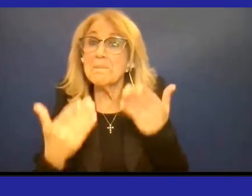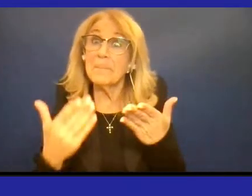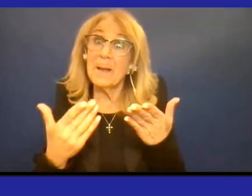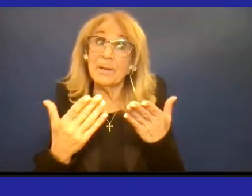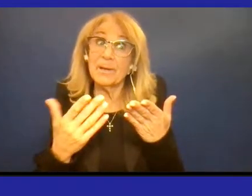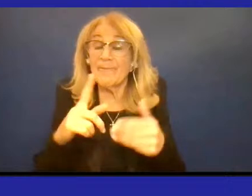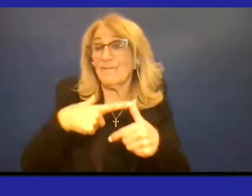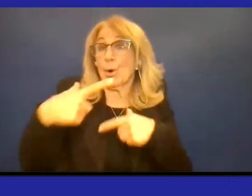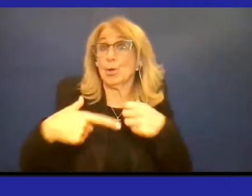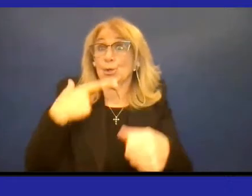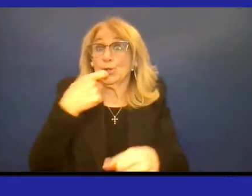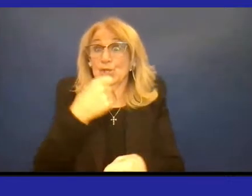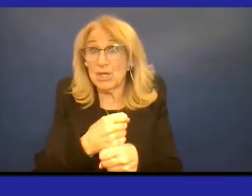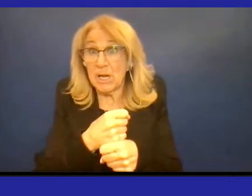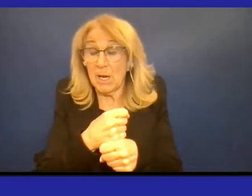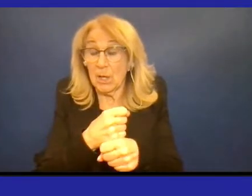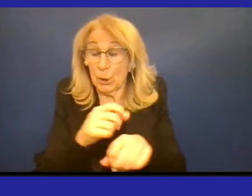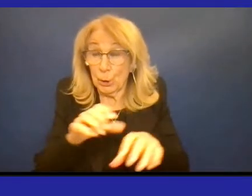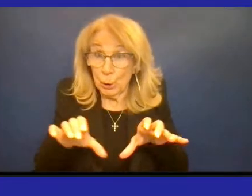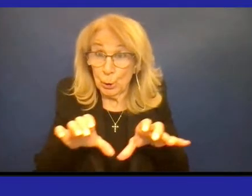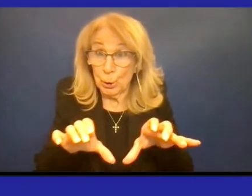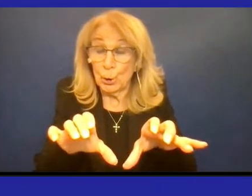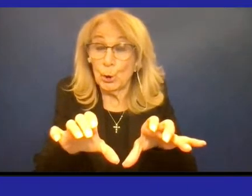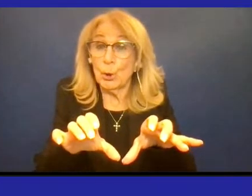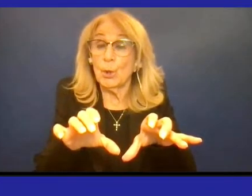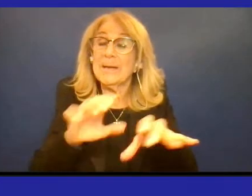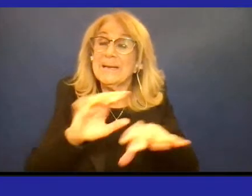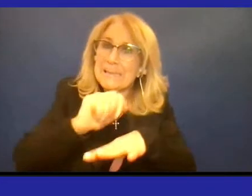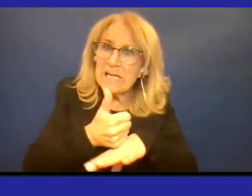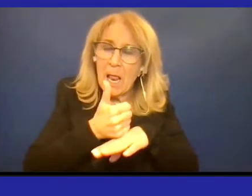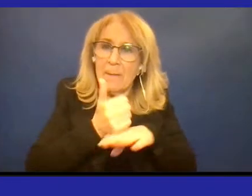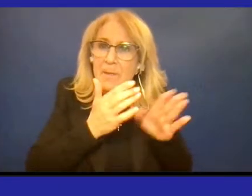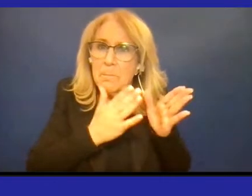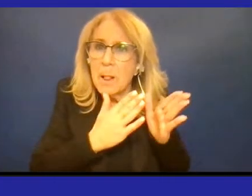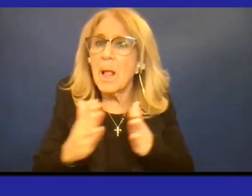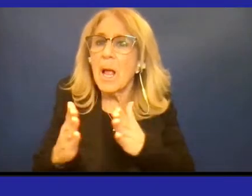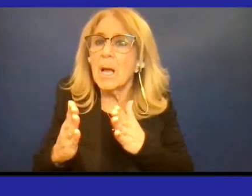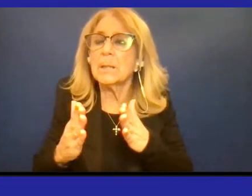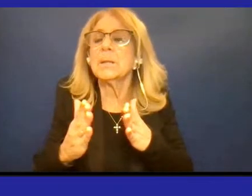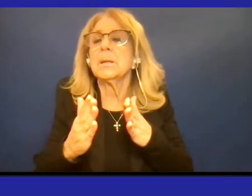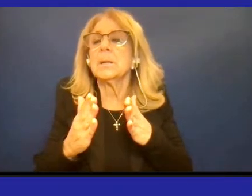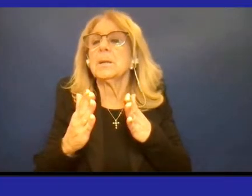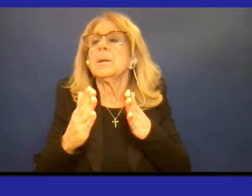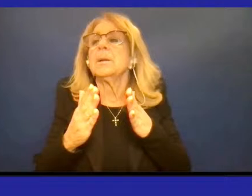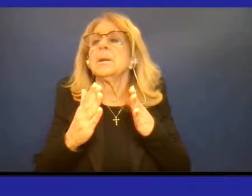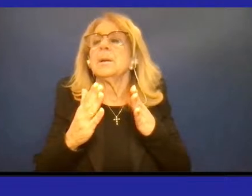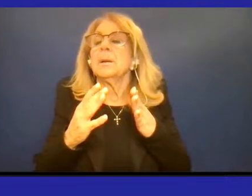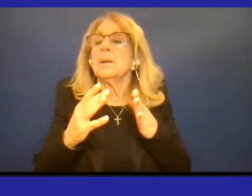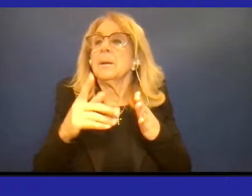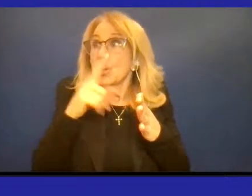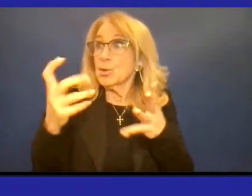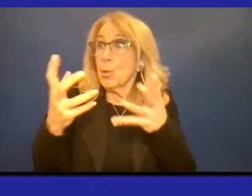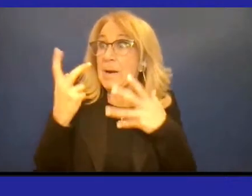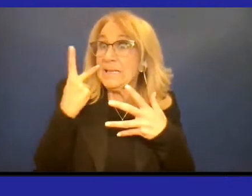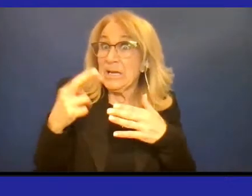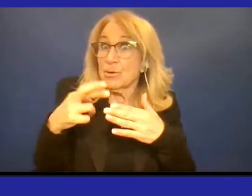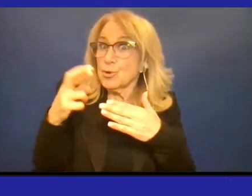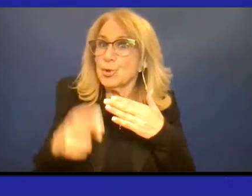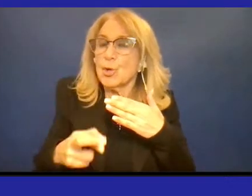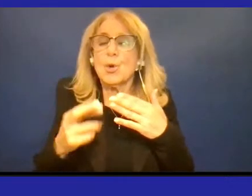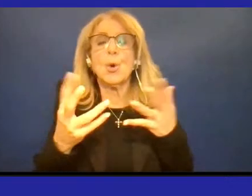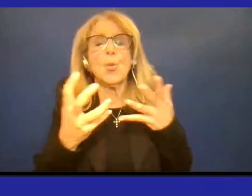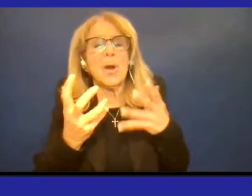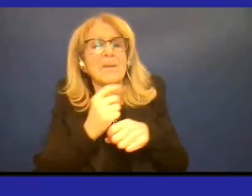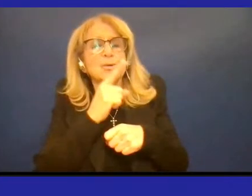year just to like put the plan together so we wouldn't see results. And so we wanted to make sure that there was enough time in